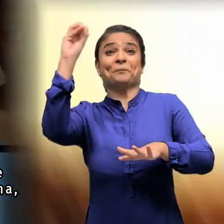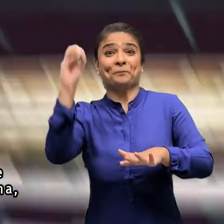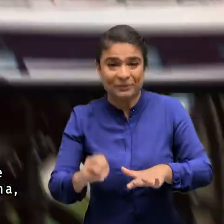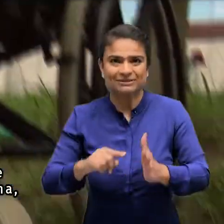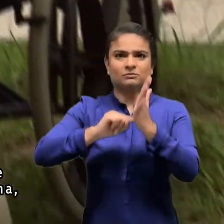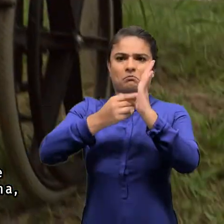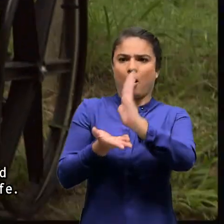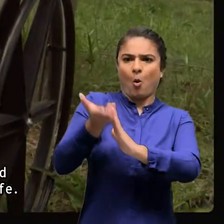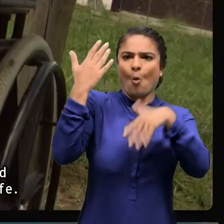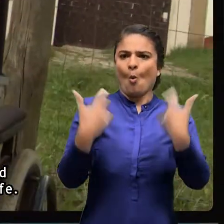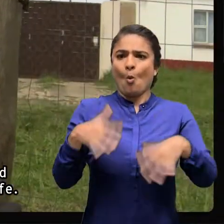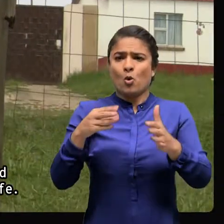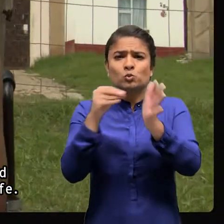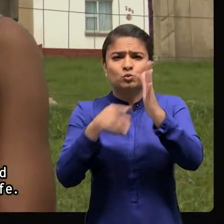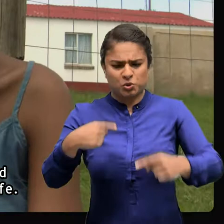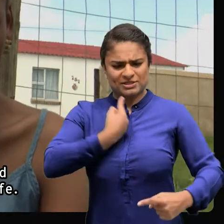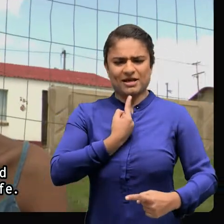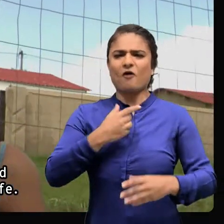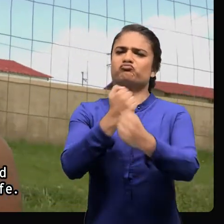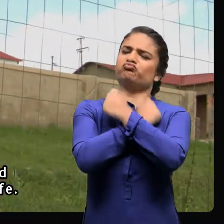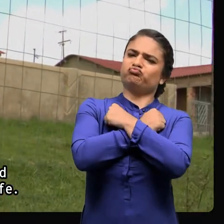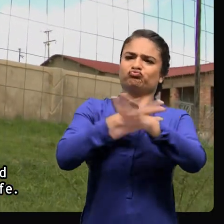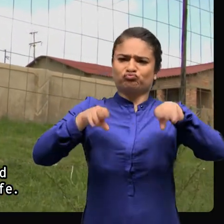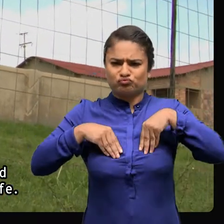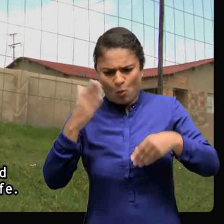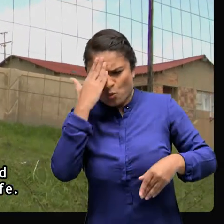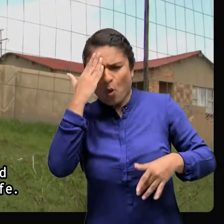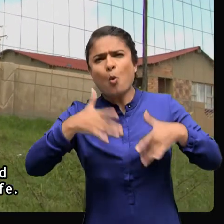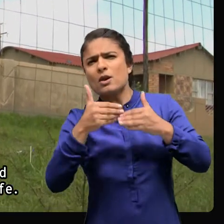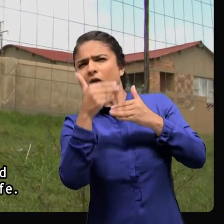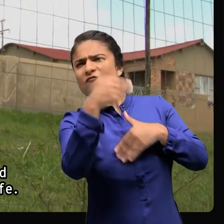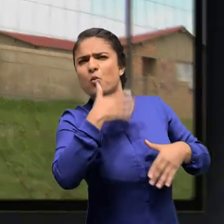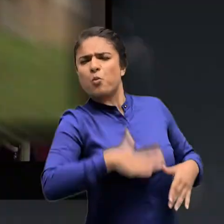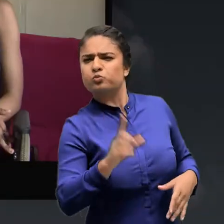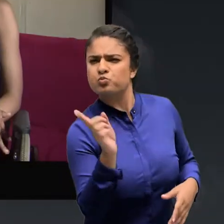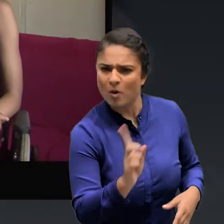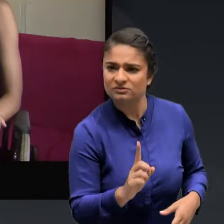Balwe Mkunkwana, a person who loves herself and who knows what she wants in life.